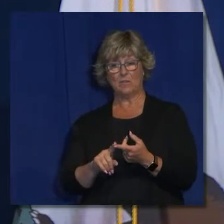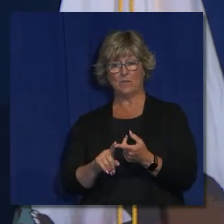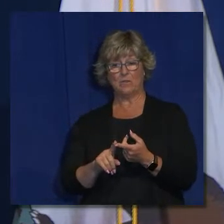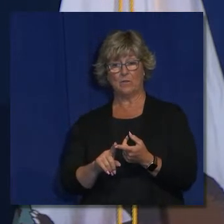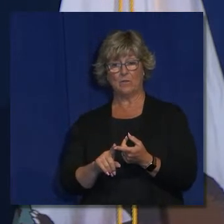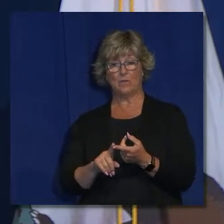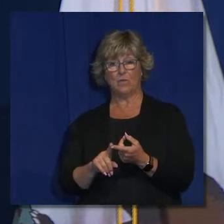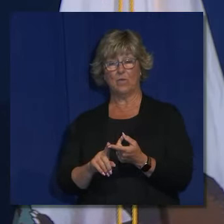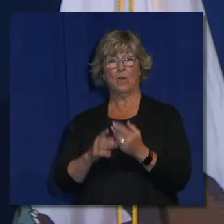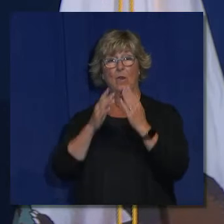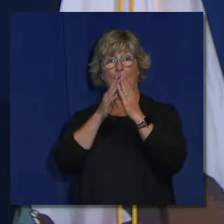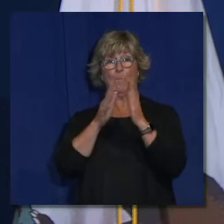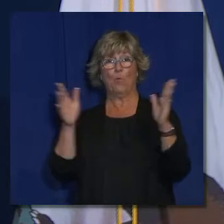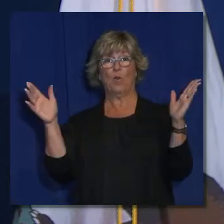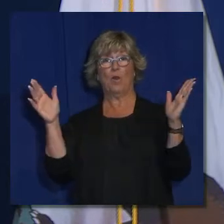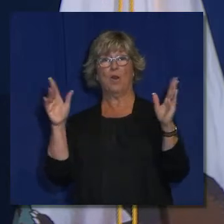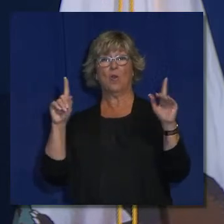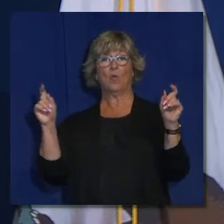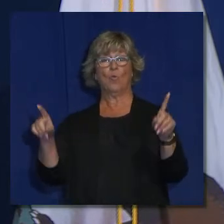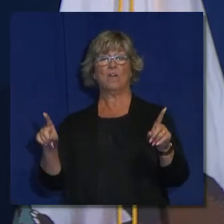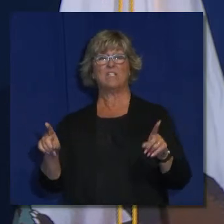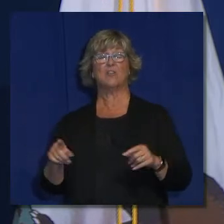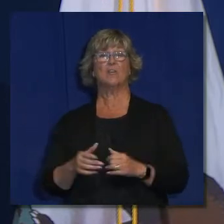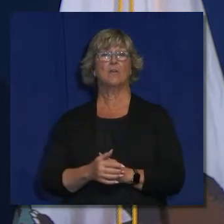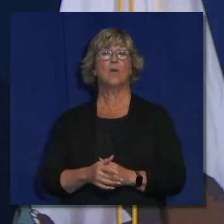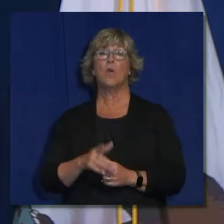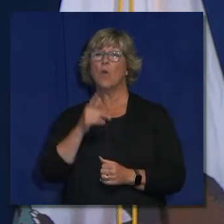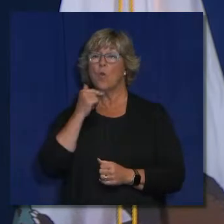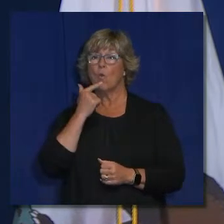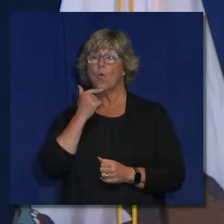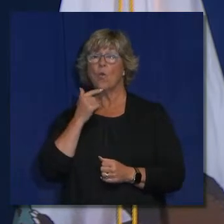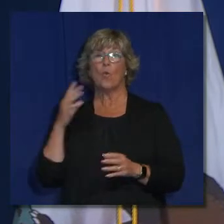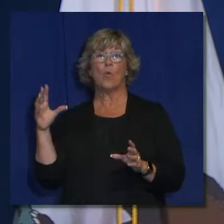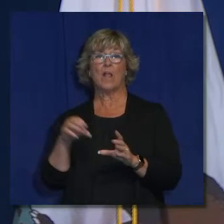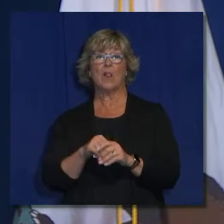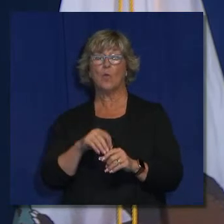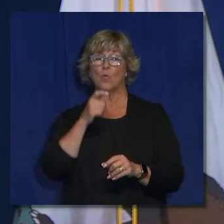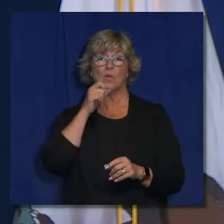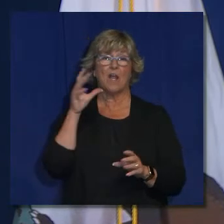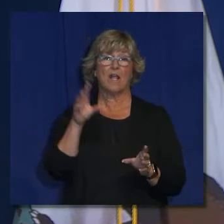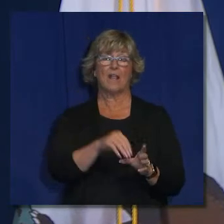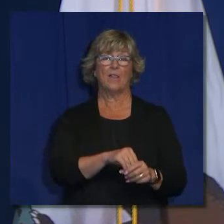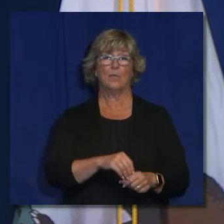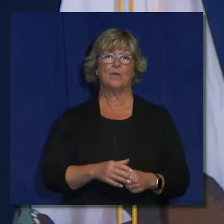the broader question of who's included and who's not,